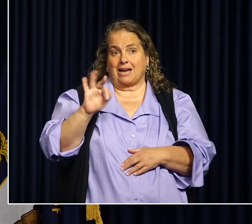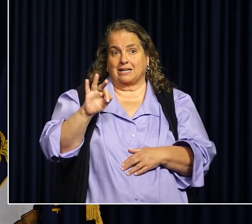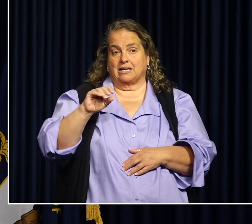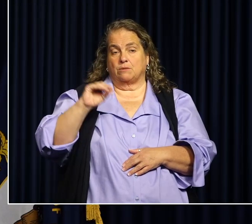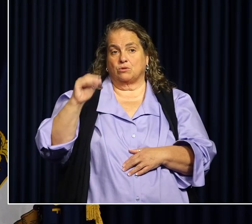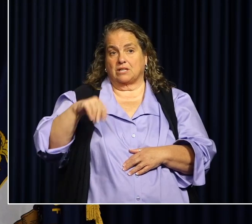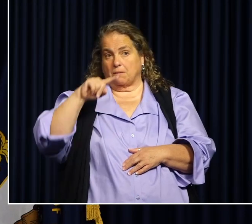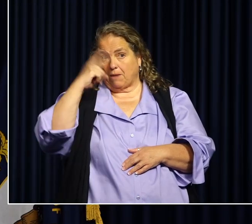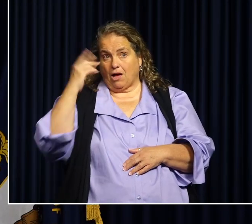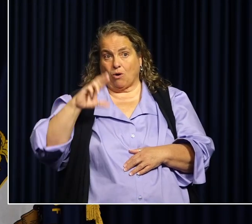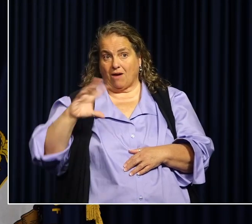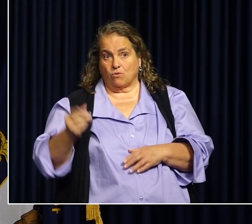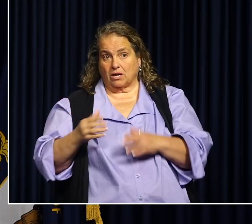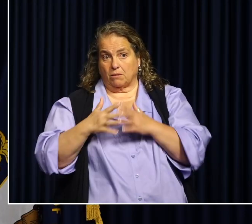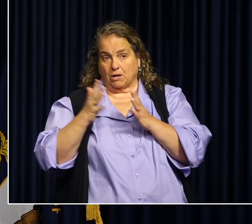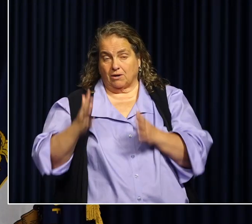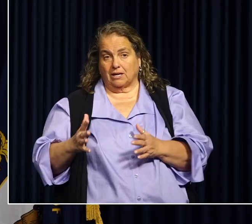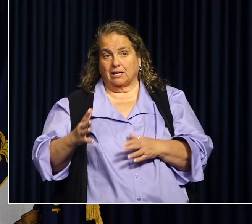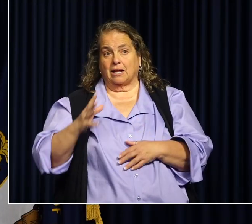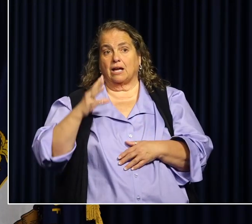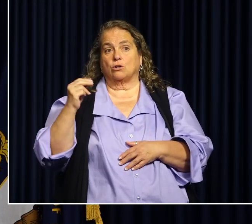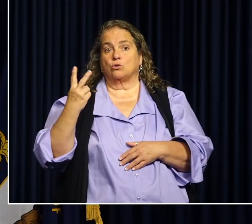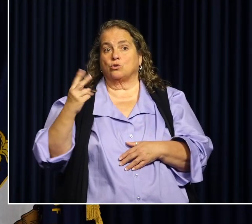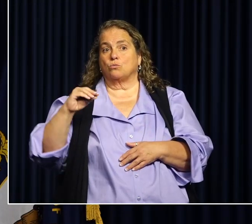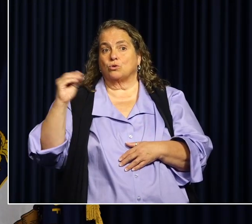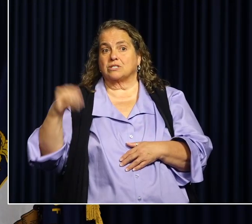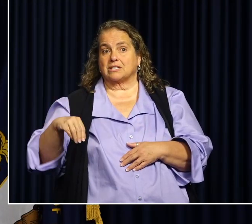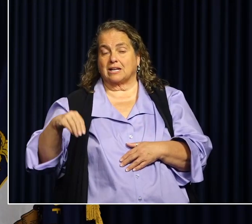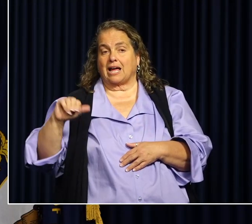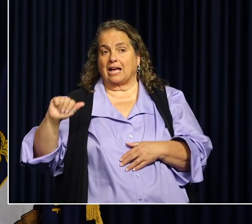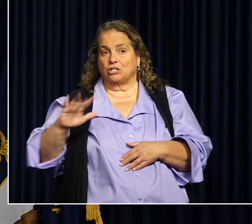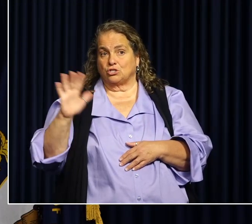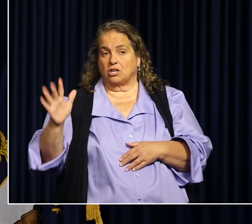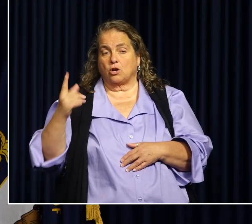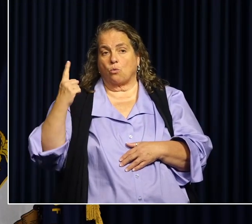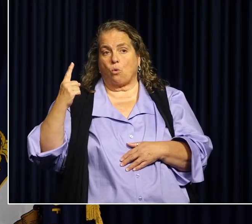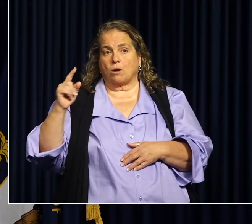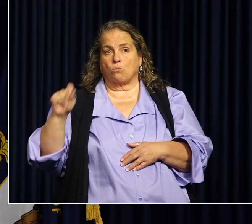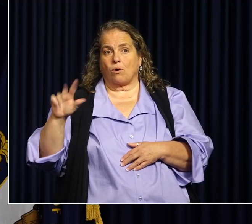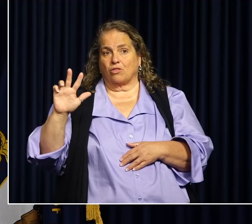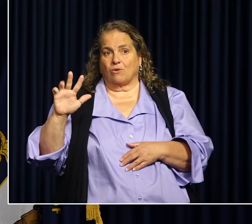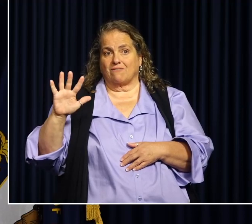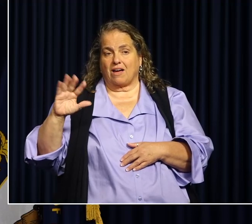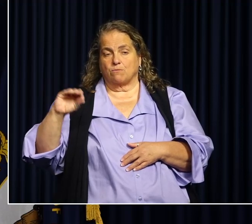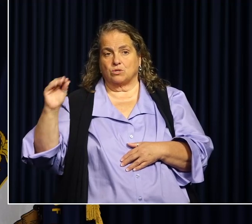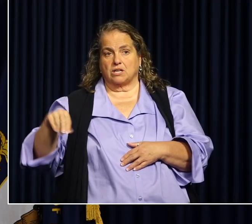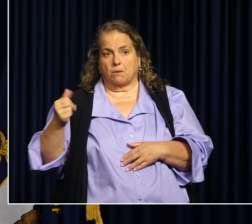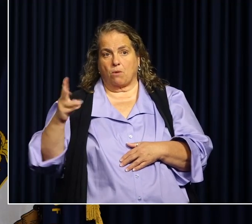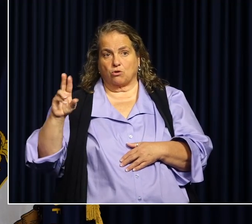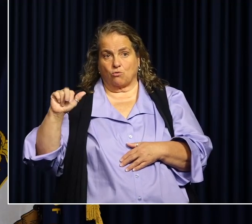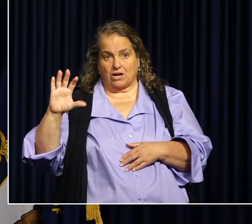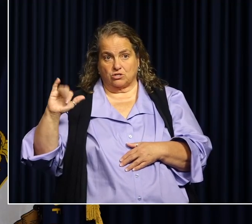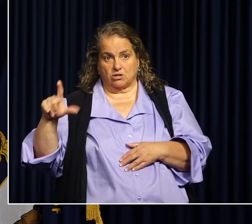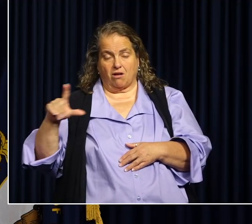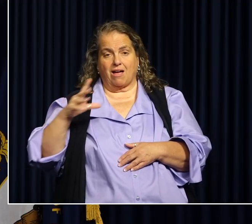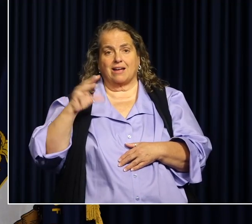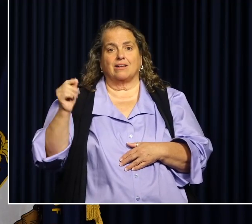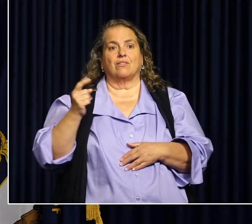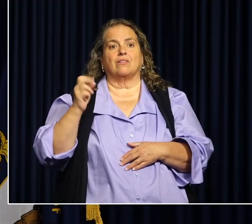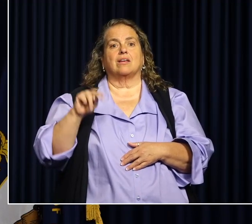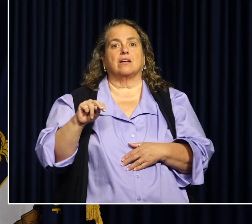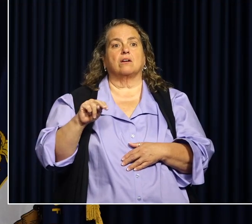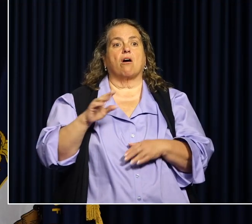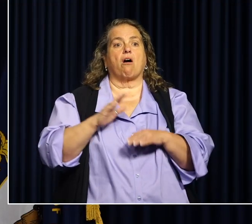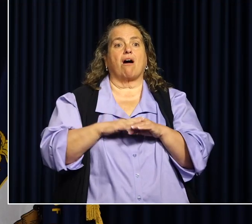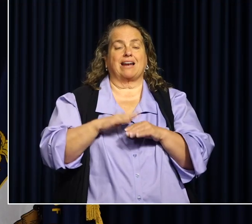19.19% black or African American, 2% Asian, 1.35% multiracial, and then